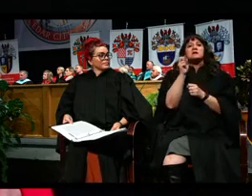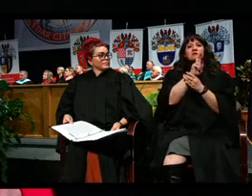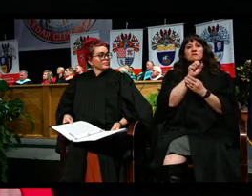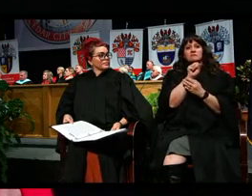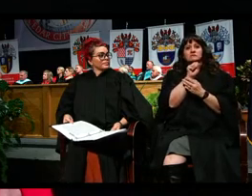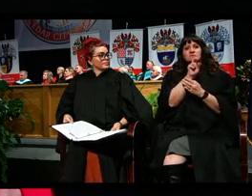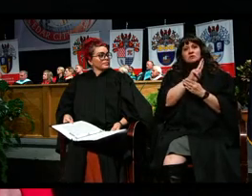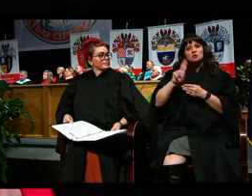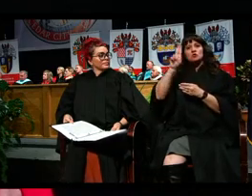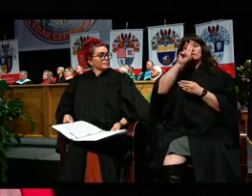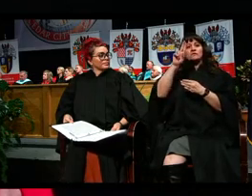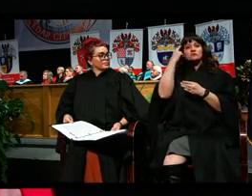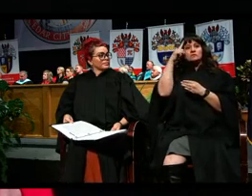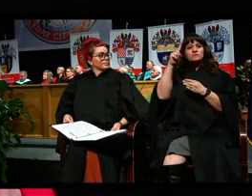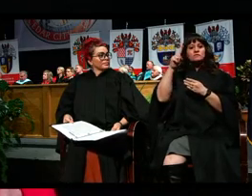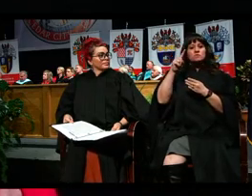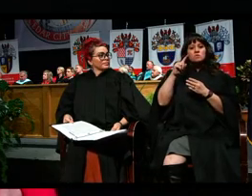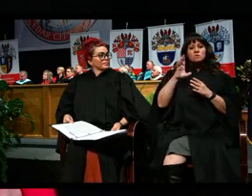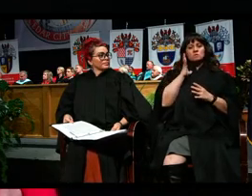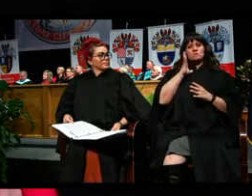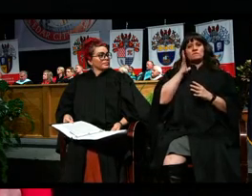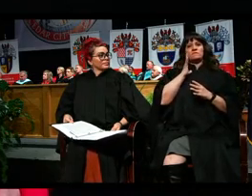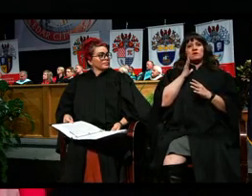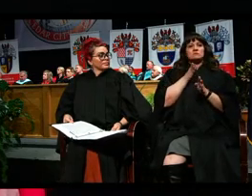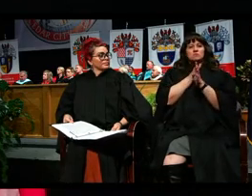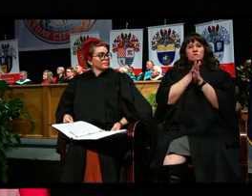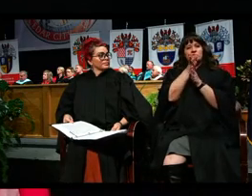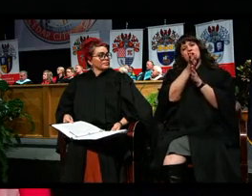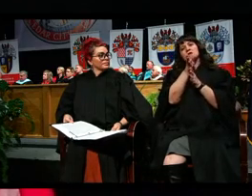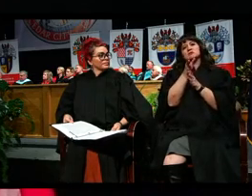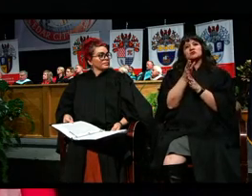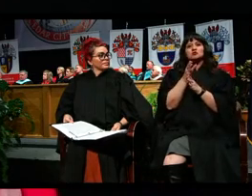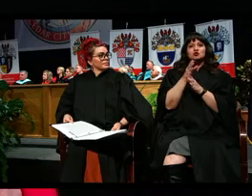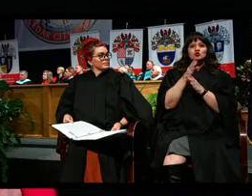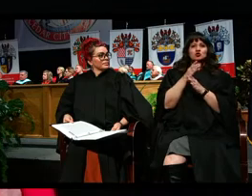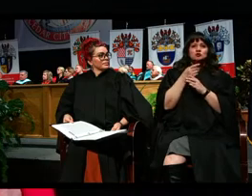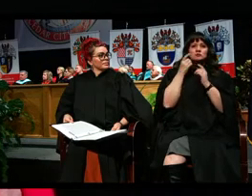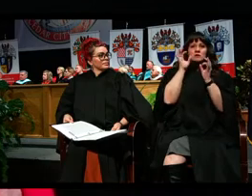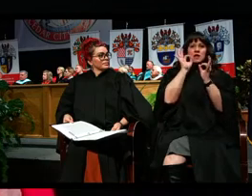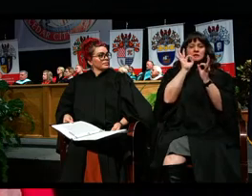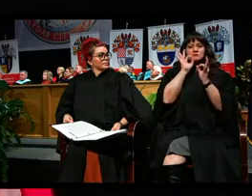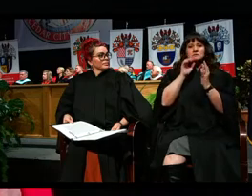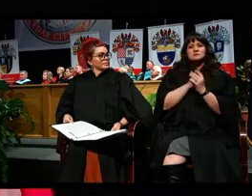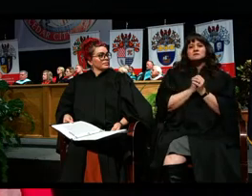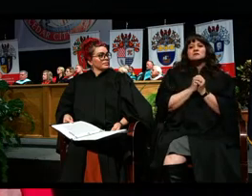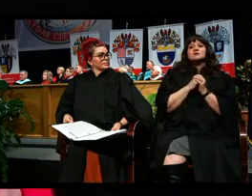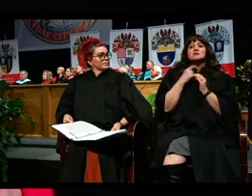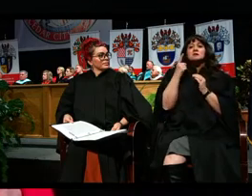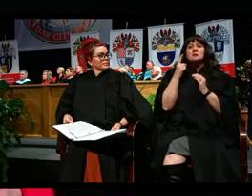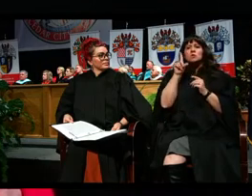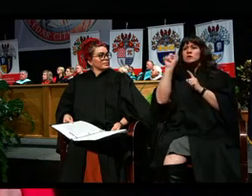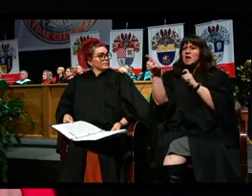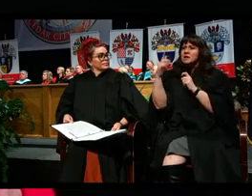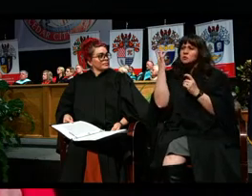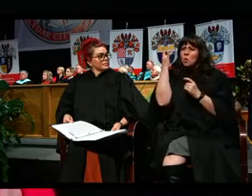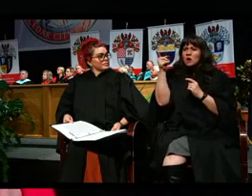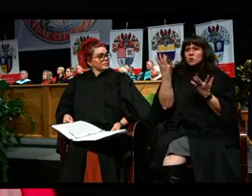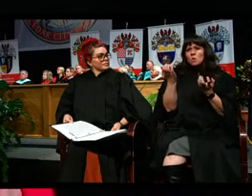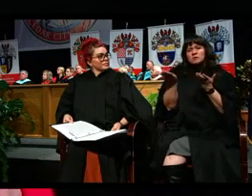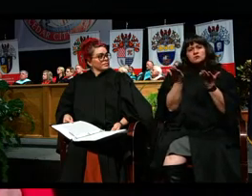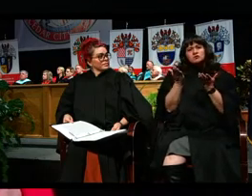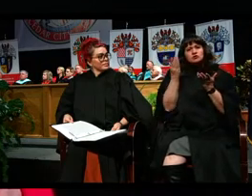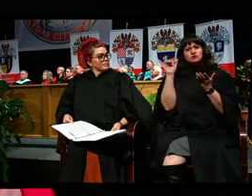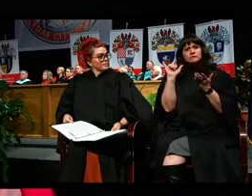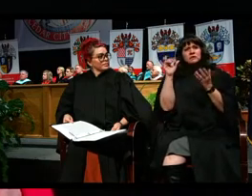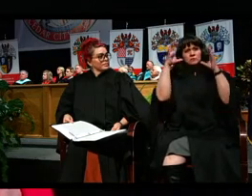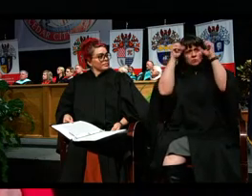and professional excellence. When asked why President Benson wanted to serve as president, she said, "I